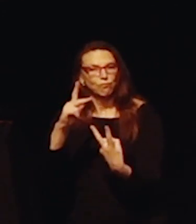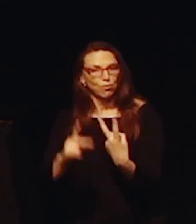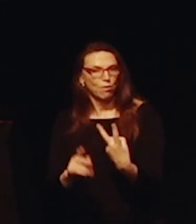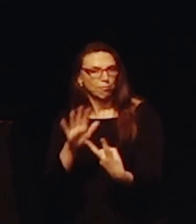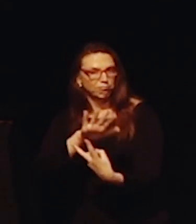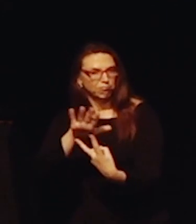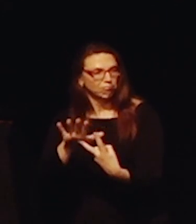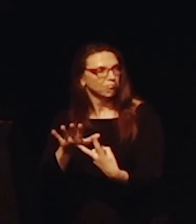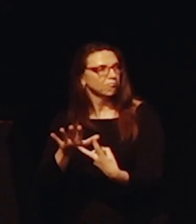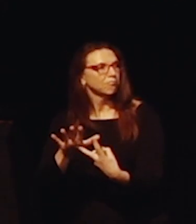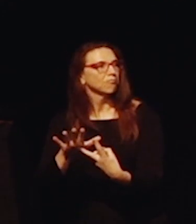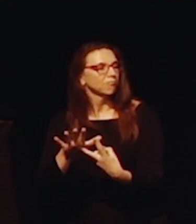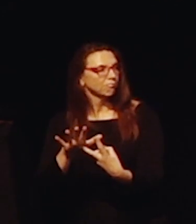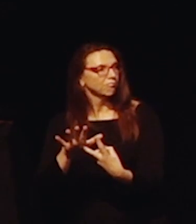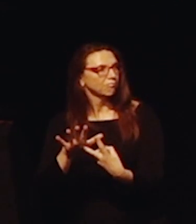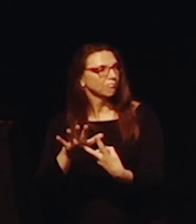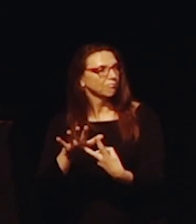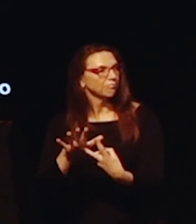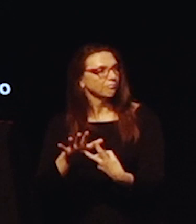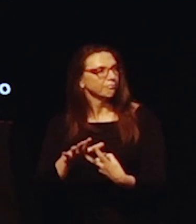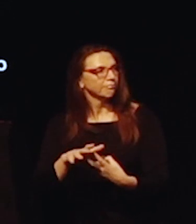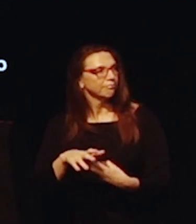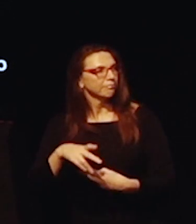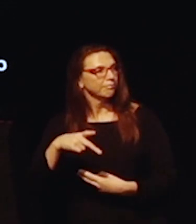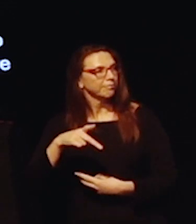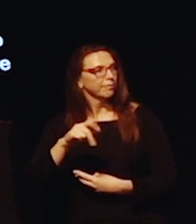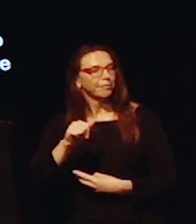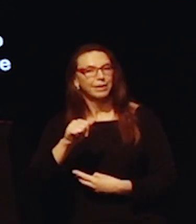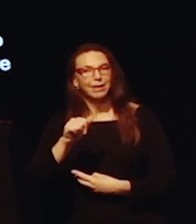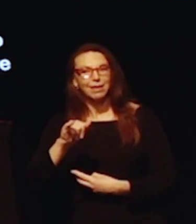He's the director of two different programs here in New York.